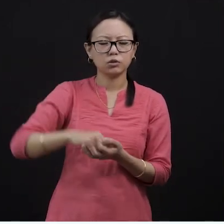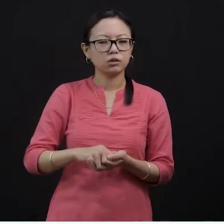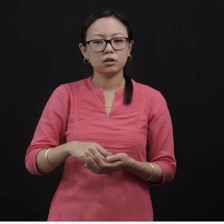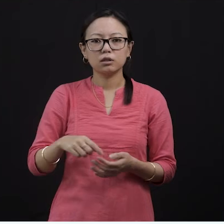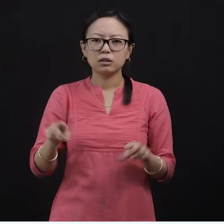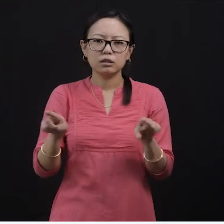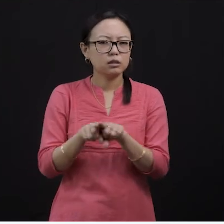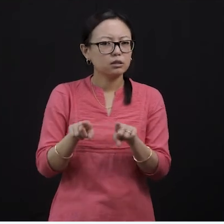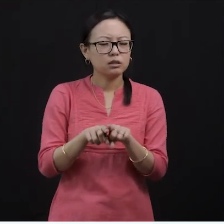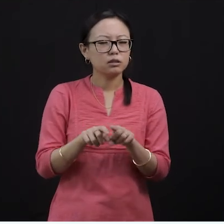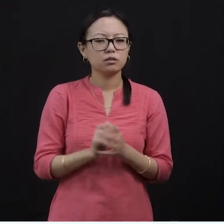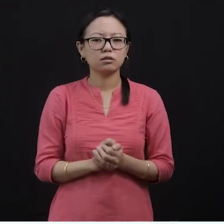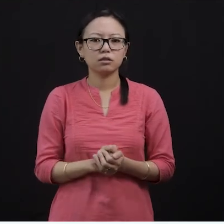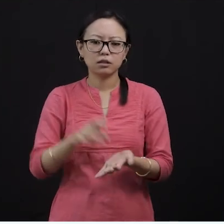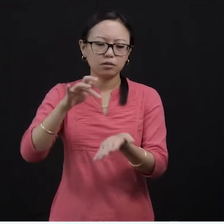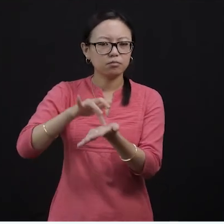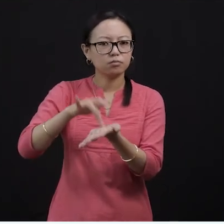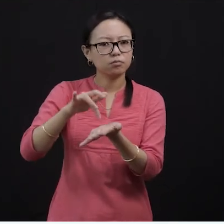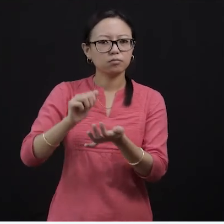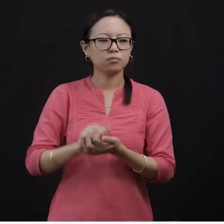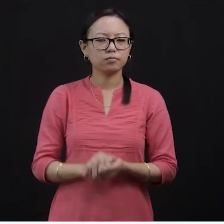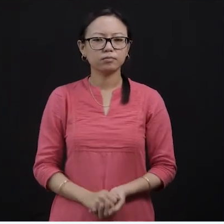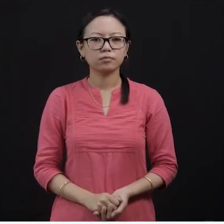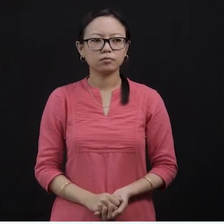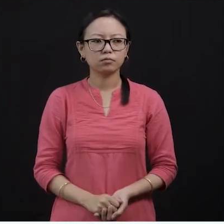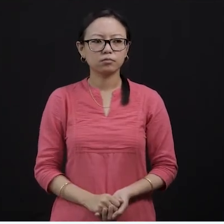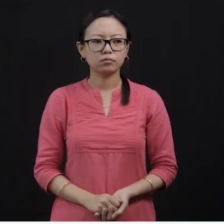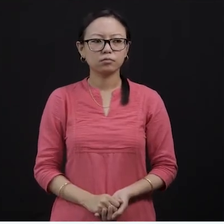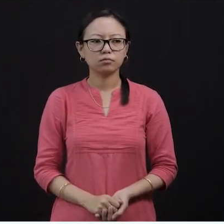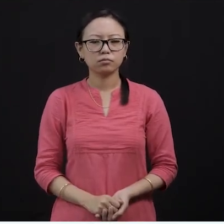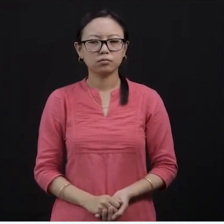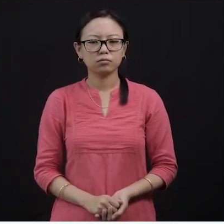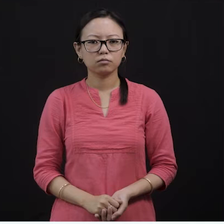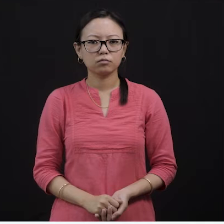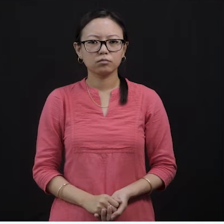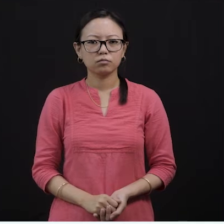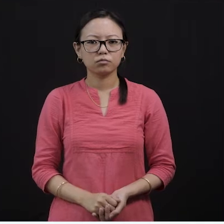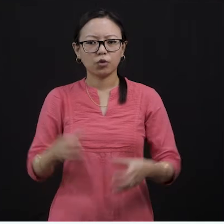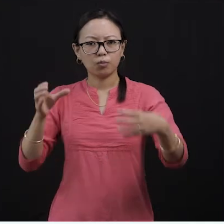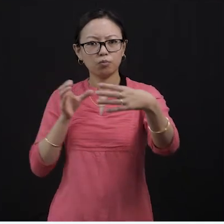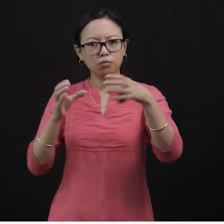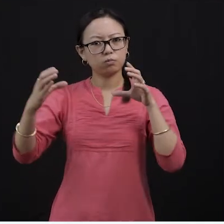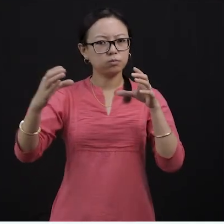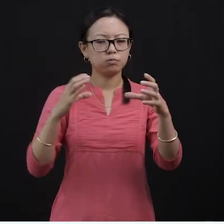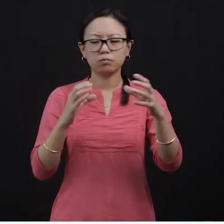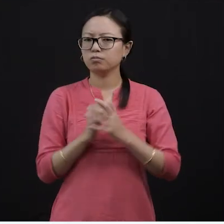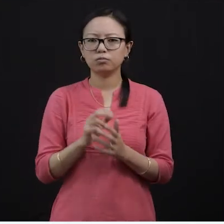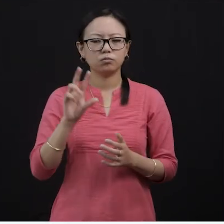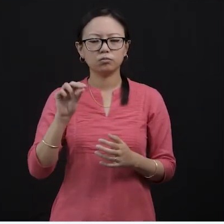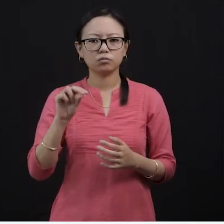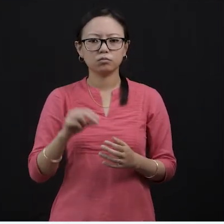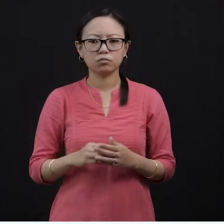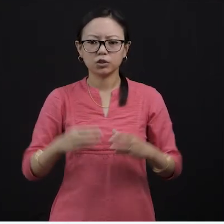magnet, it always comes to rest in the same direction and same position. Now, this